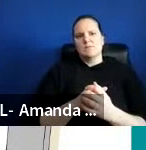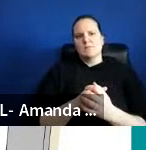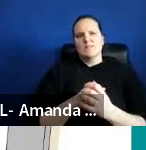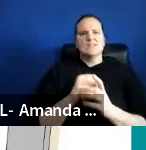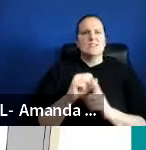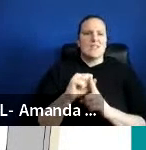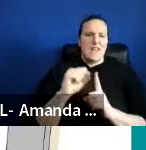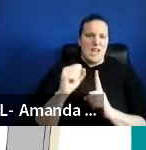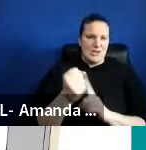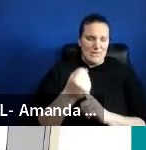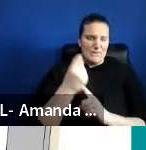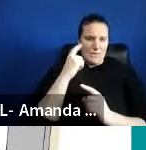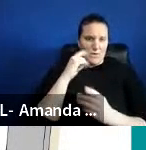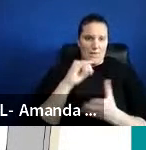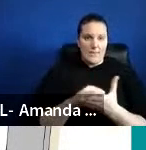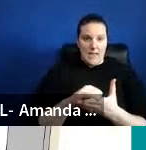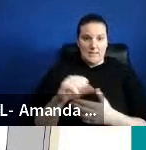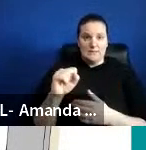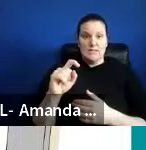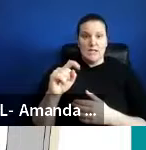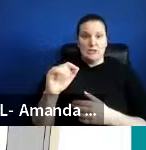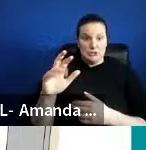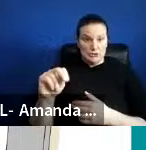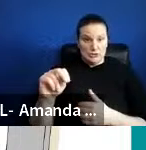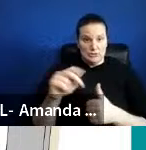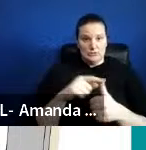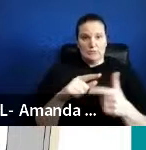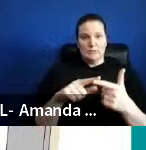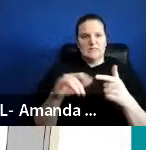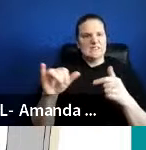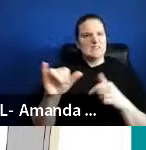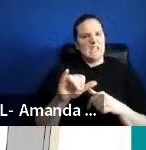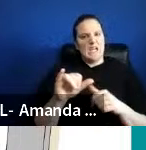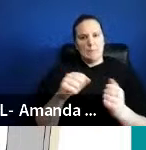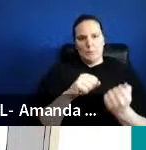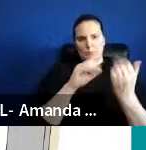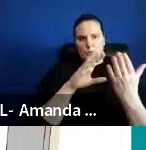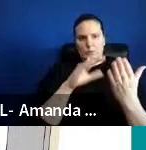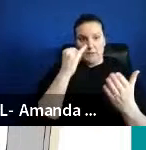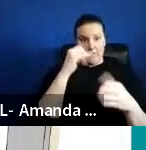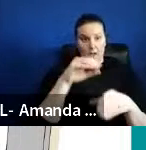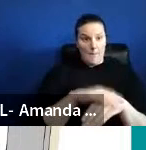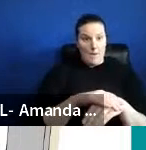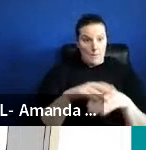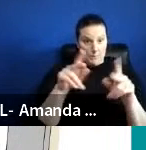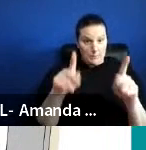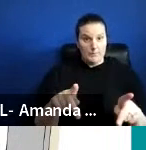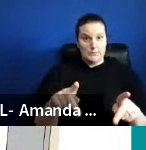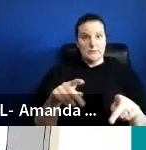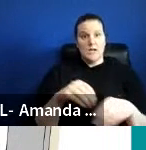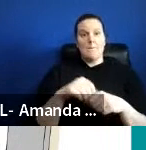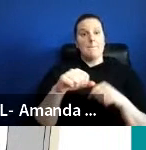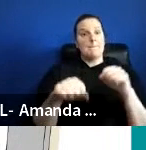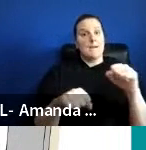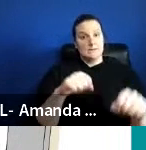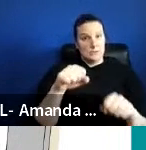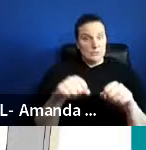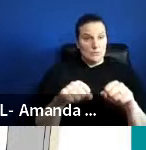scenario of having the station? And the same approach, if I'm the person on the